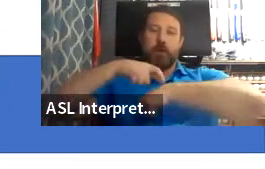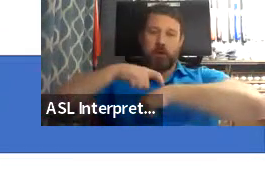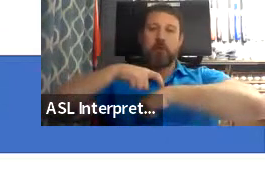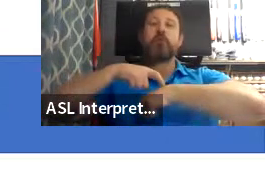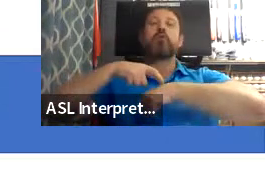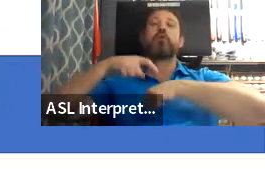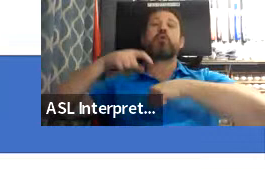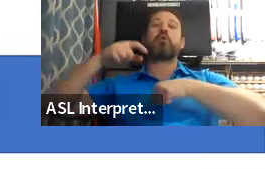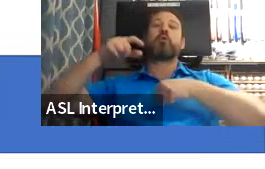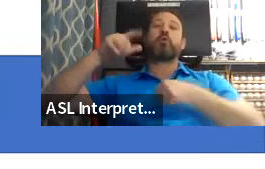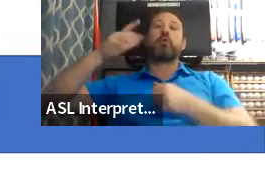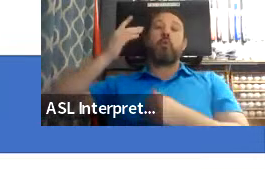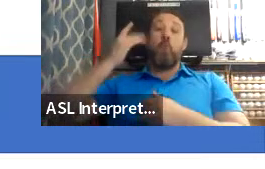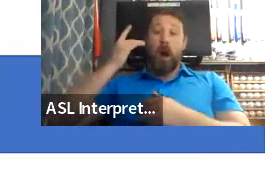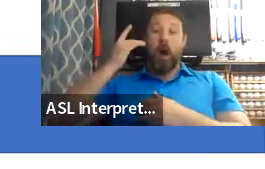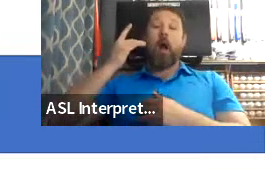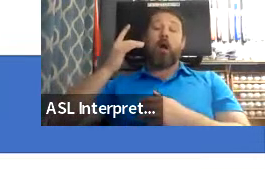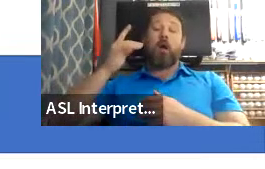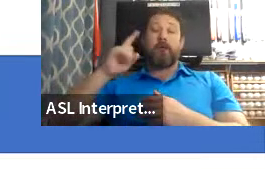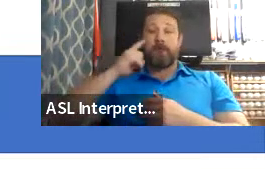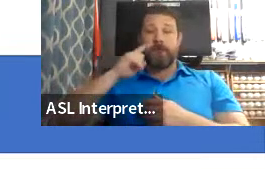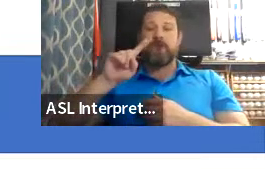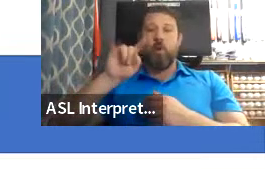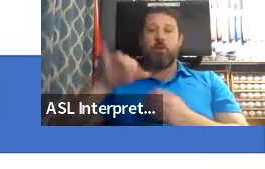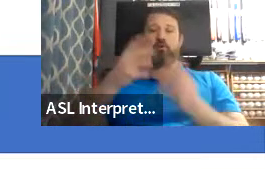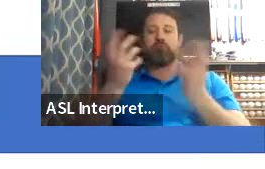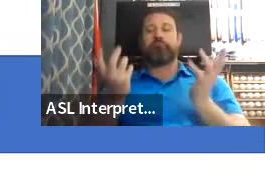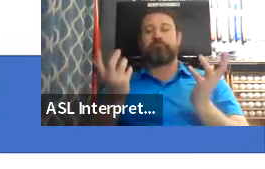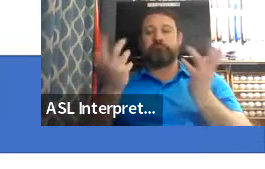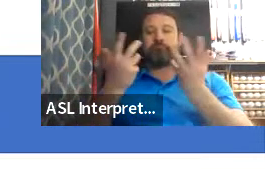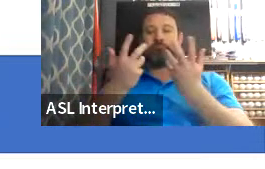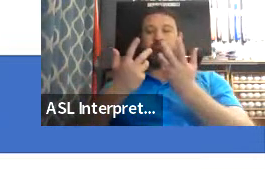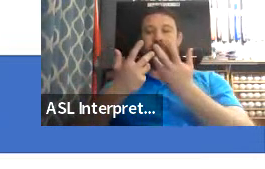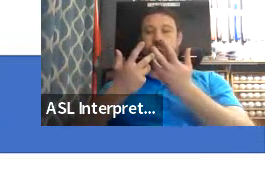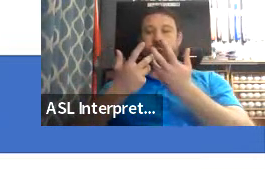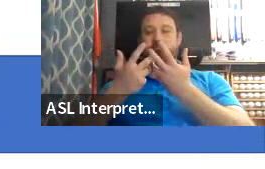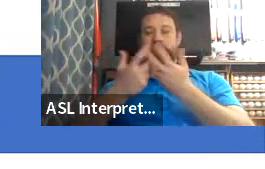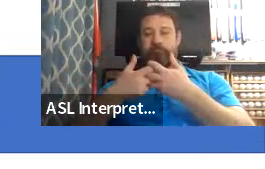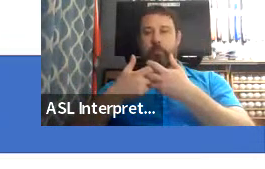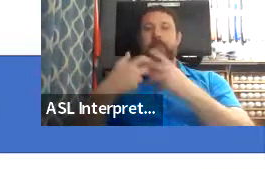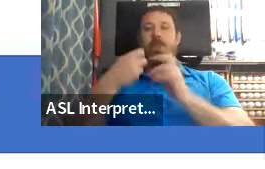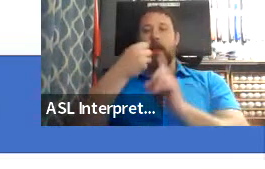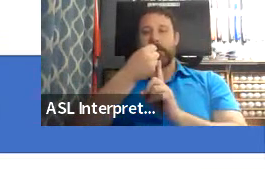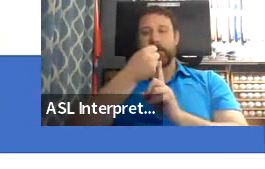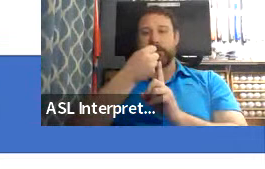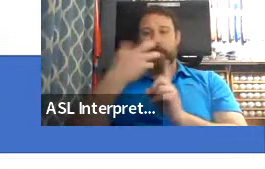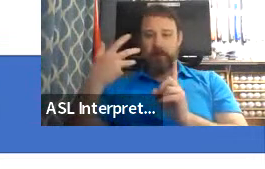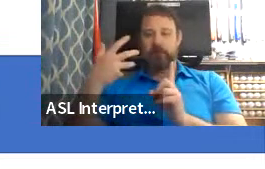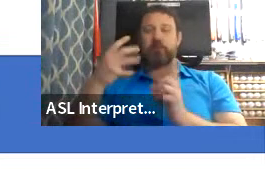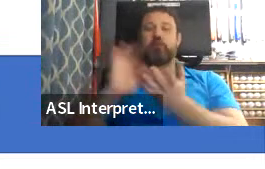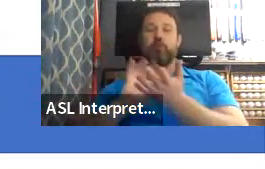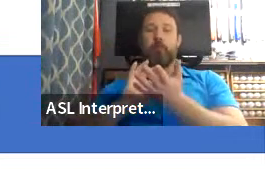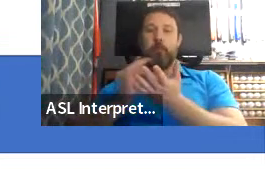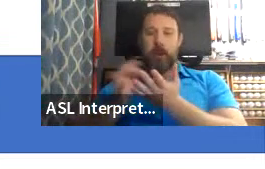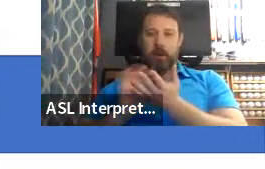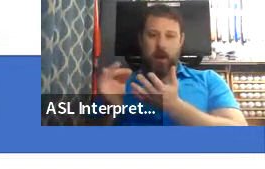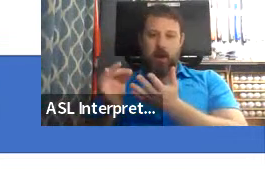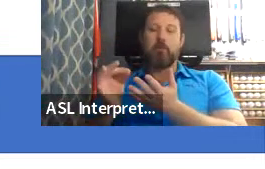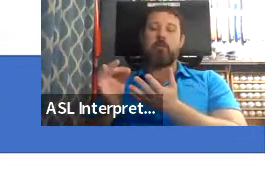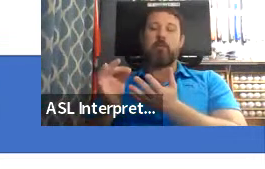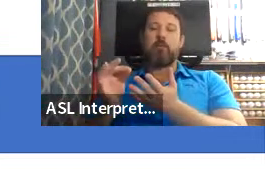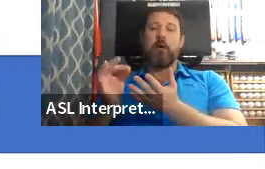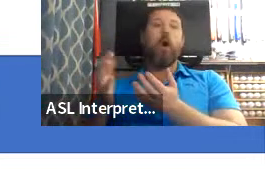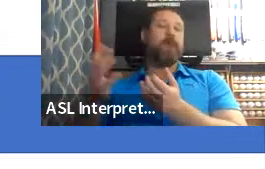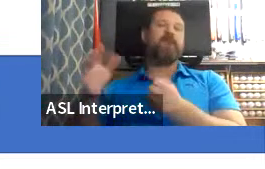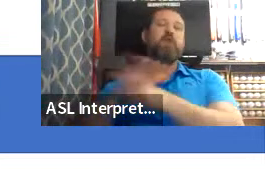for it to coincide with the expansion to Medi-Cal of expansion of full